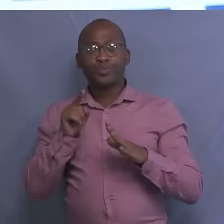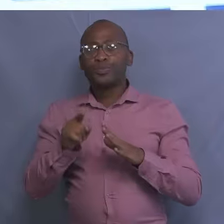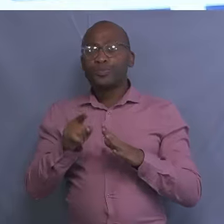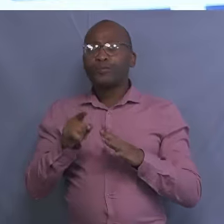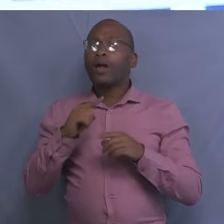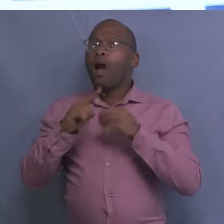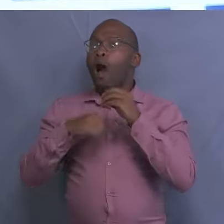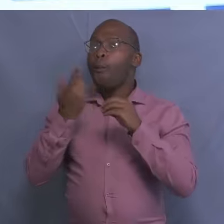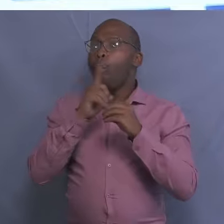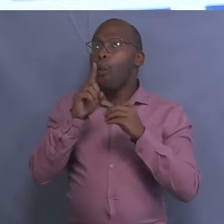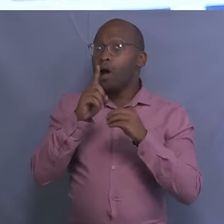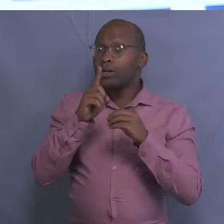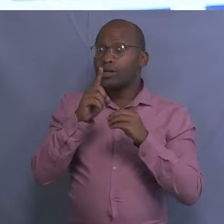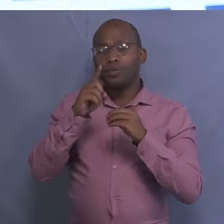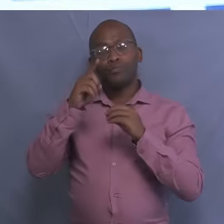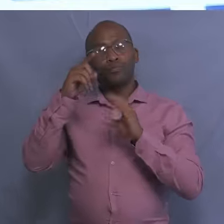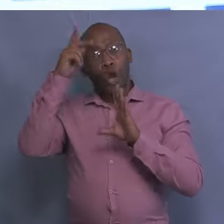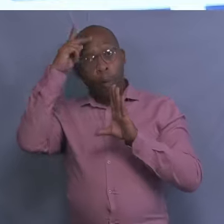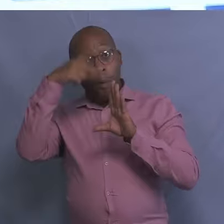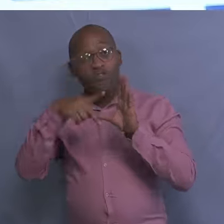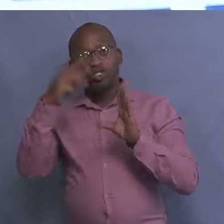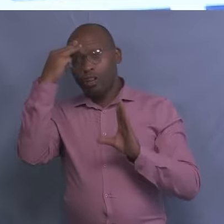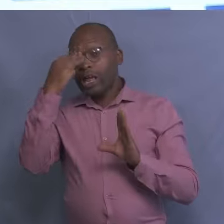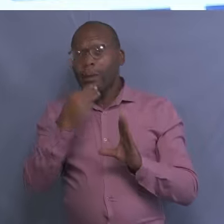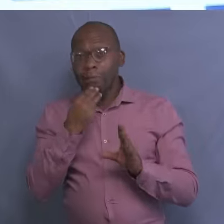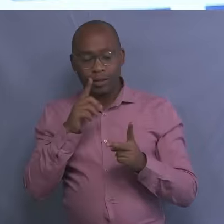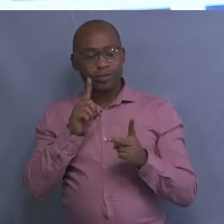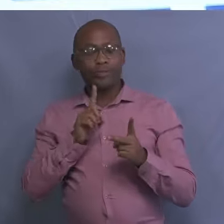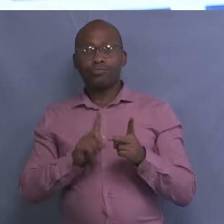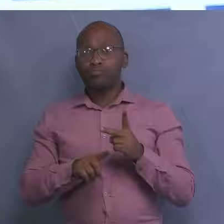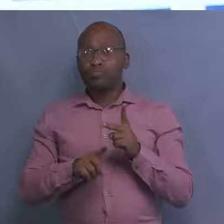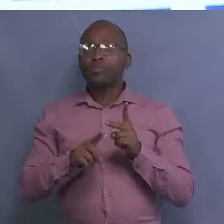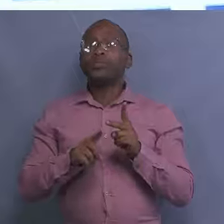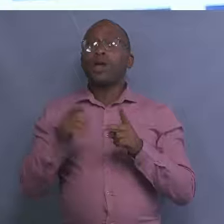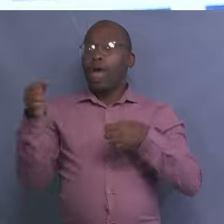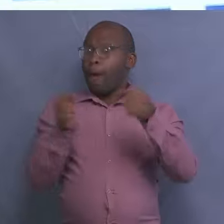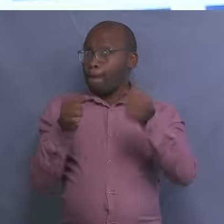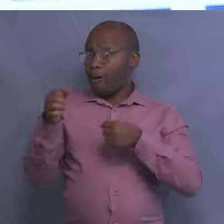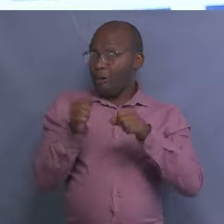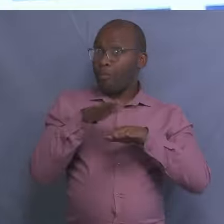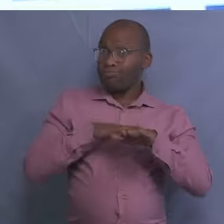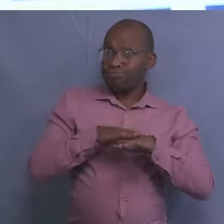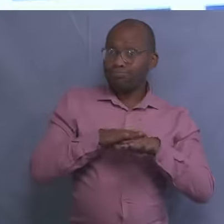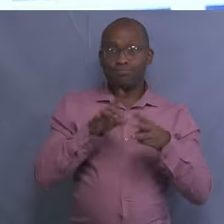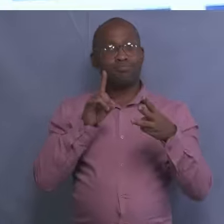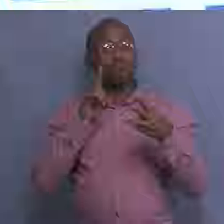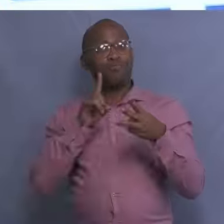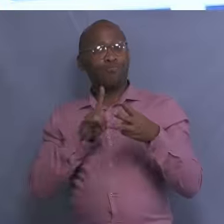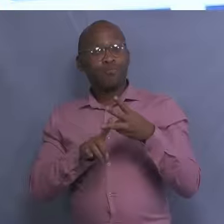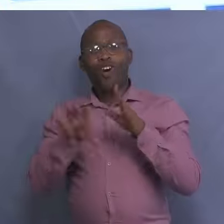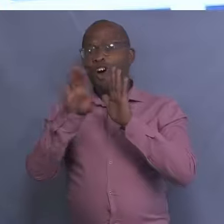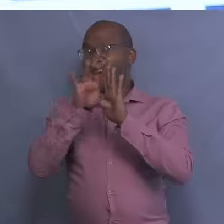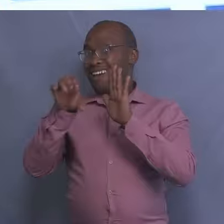it covers conditions of employment, and it covers the value and the purpose of a code of conduct. So you